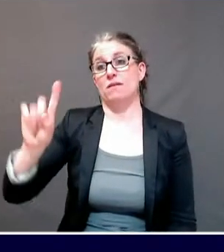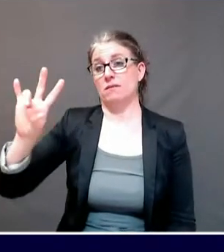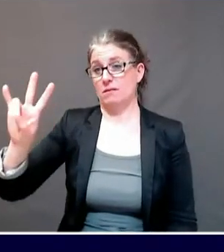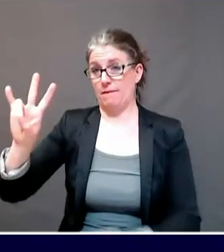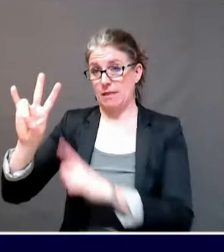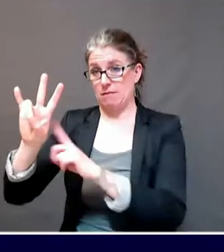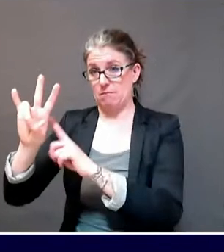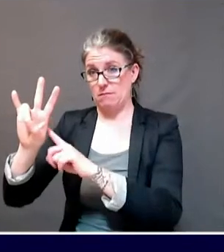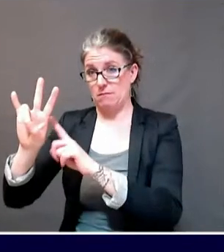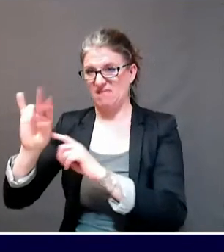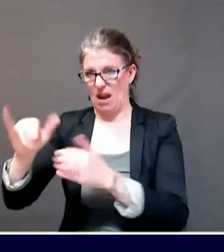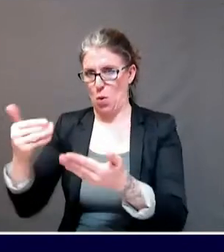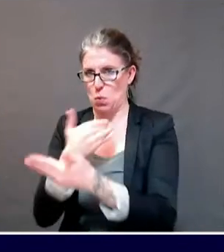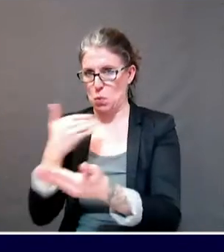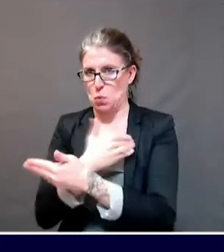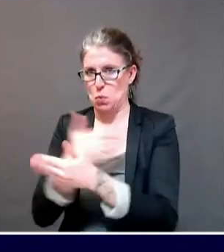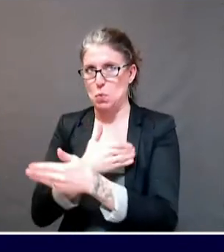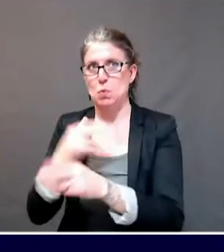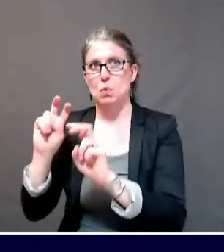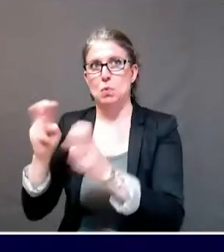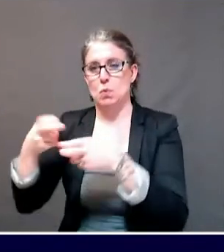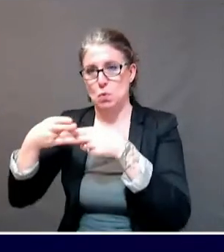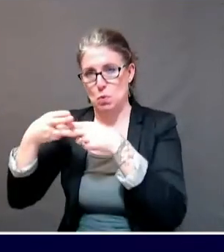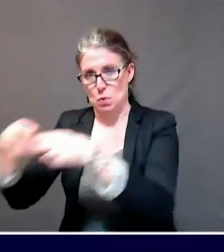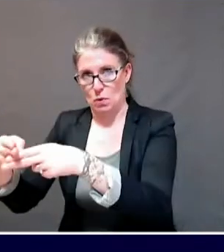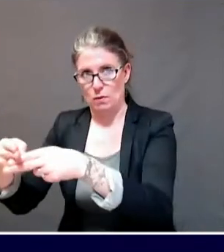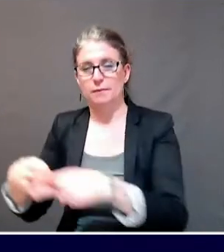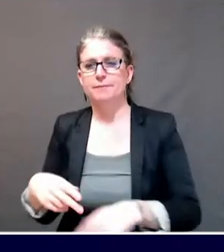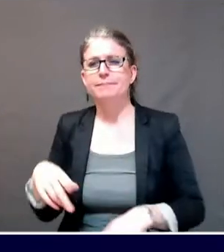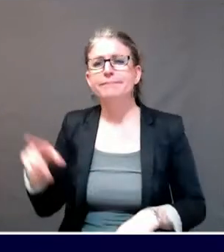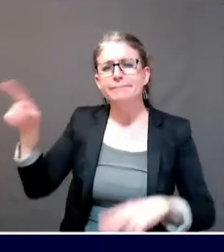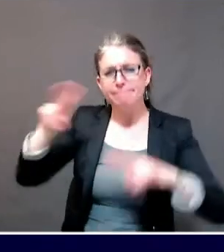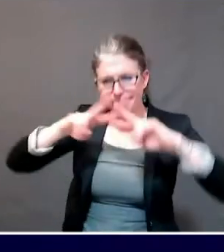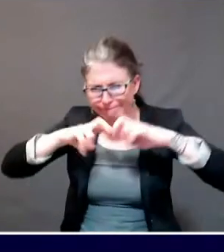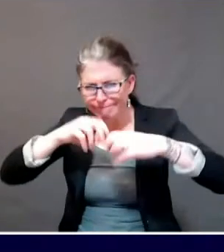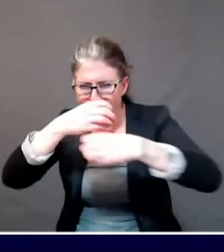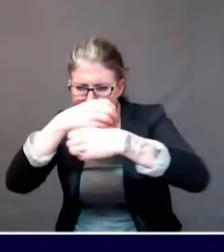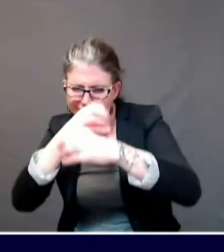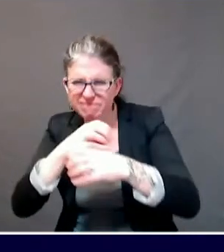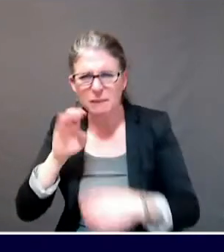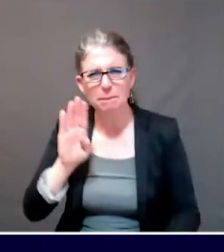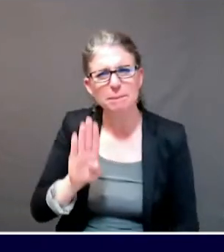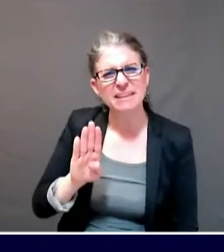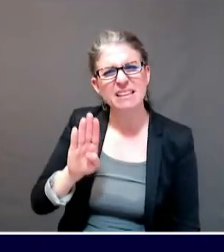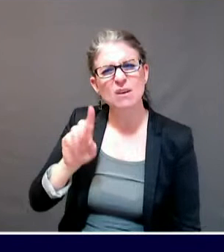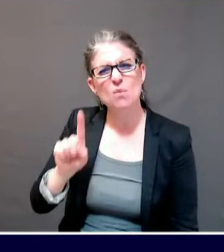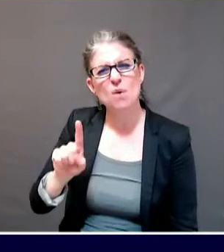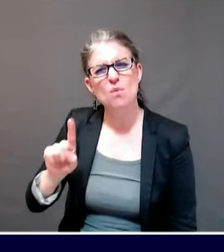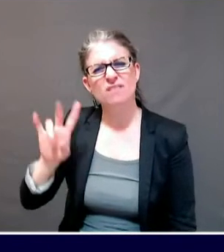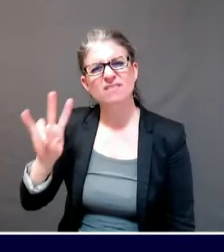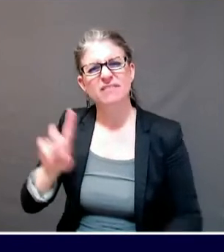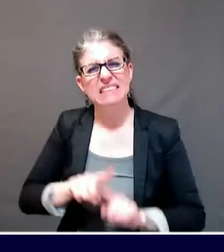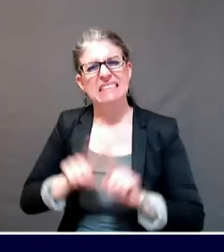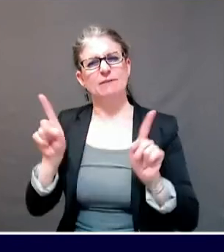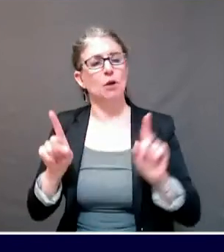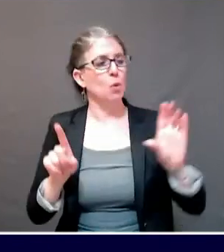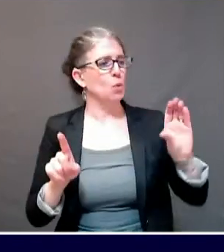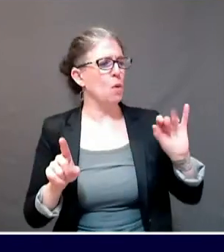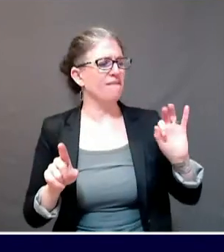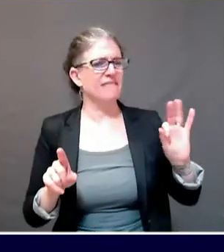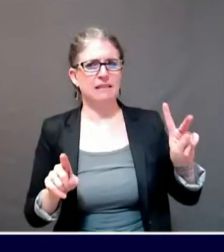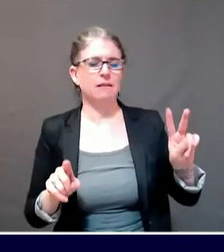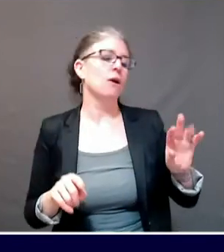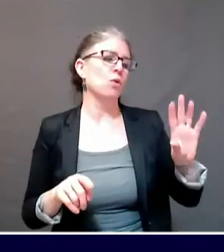behaves in important ways. This new strain has been found across many countries, most notably in